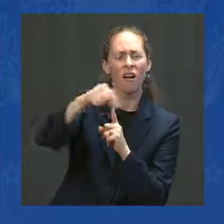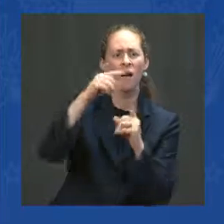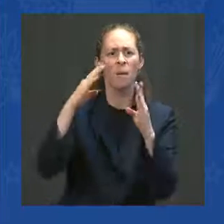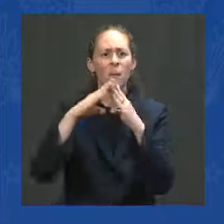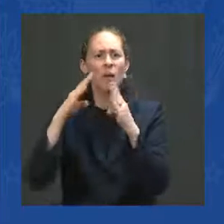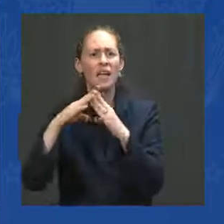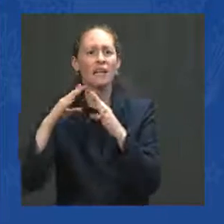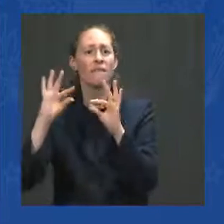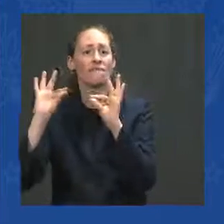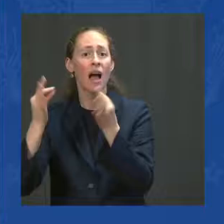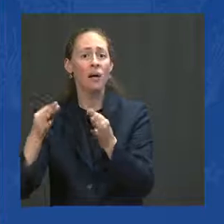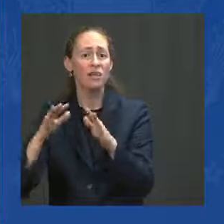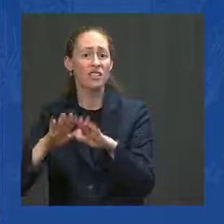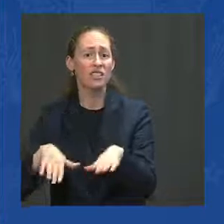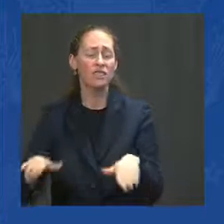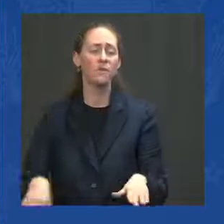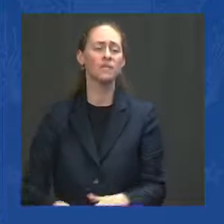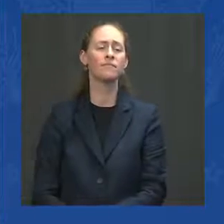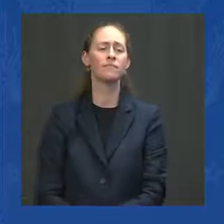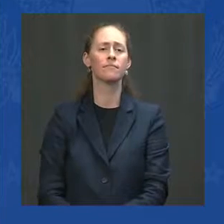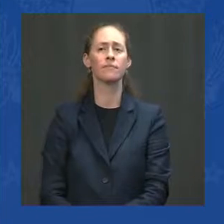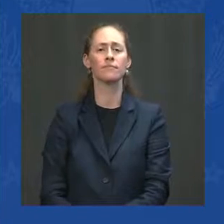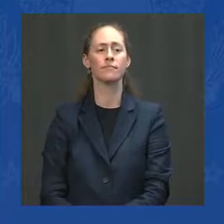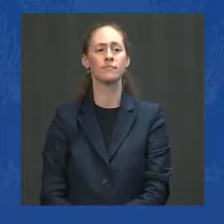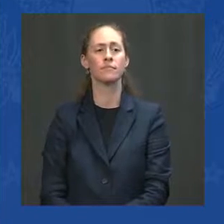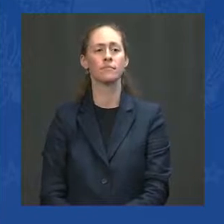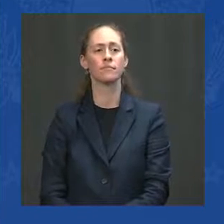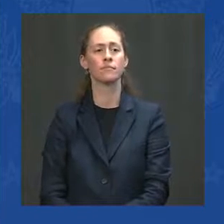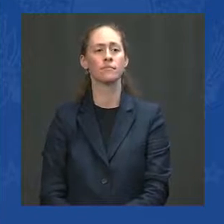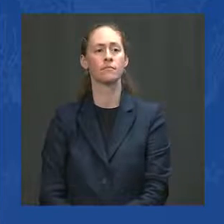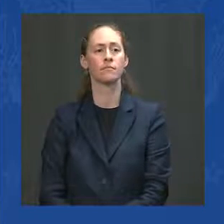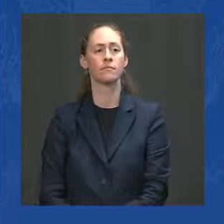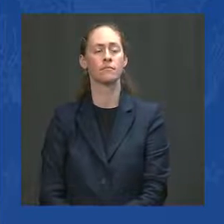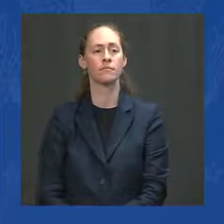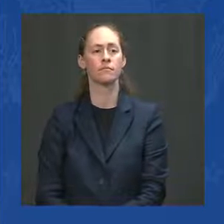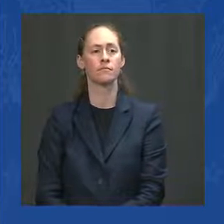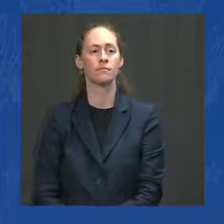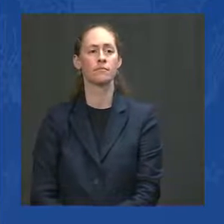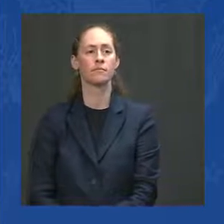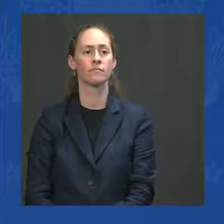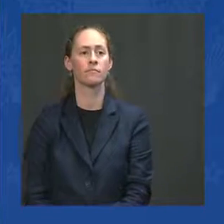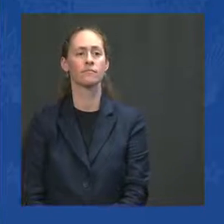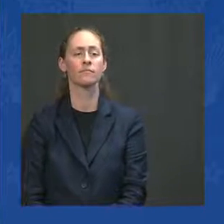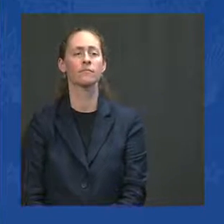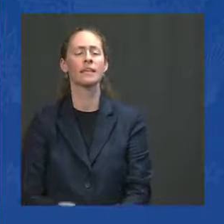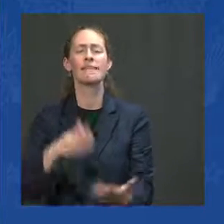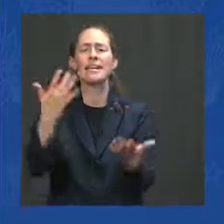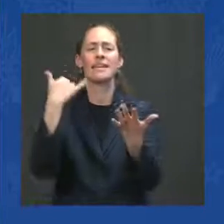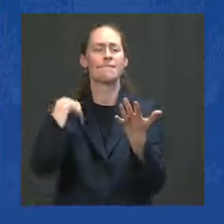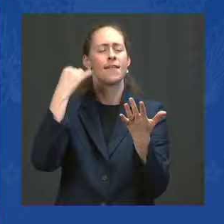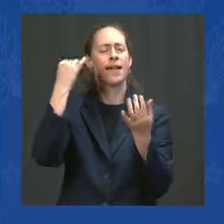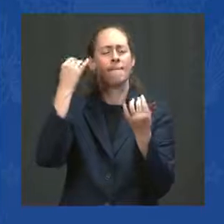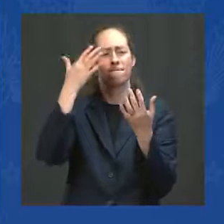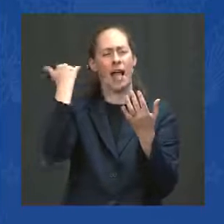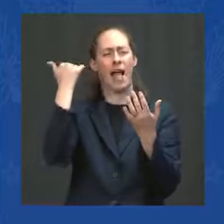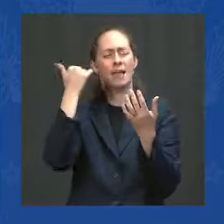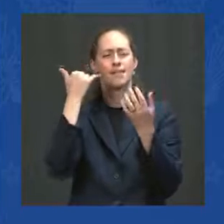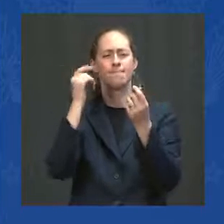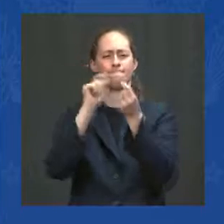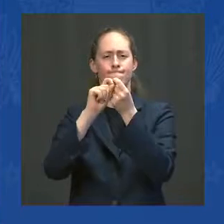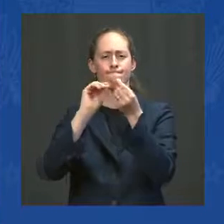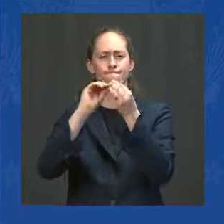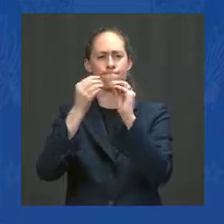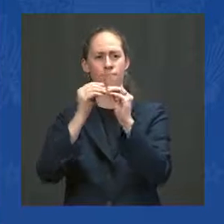happening, as bad as things have gotten, the death rate is 1/50th, or don't hold me to the number, but significantly